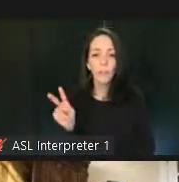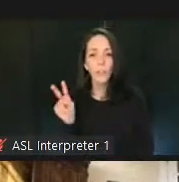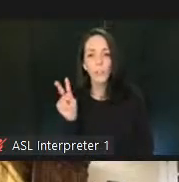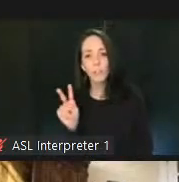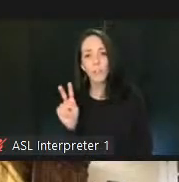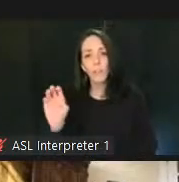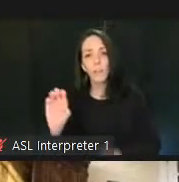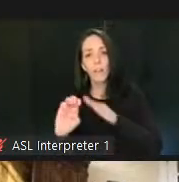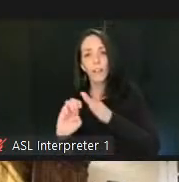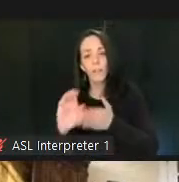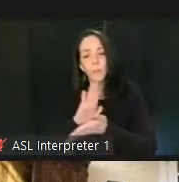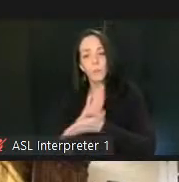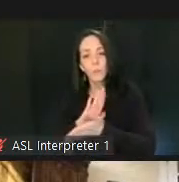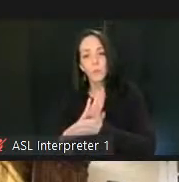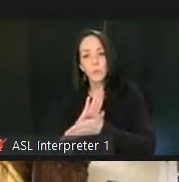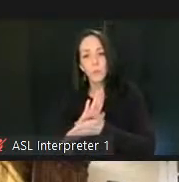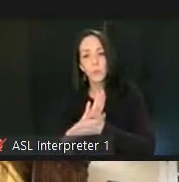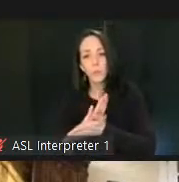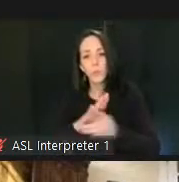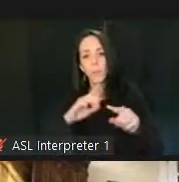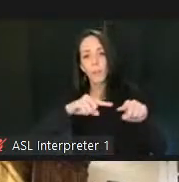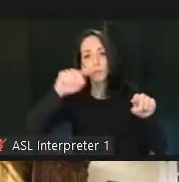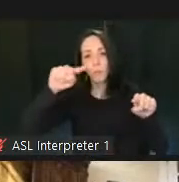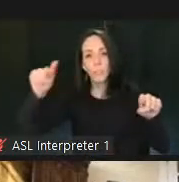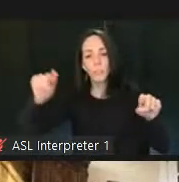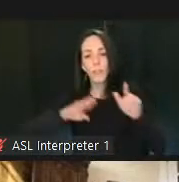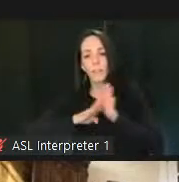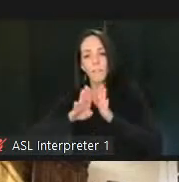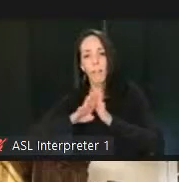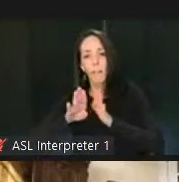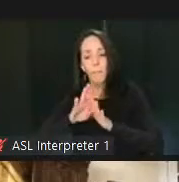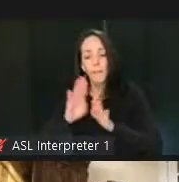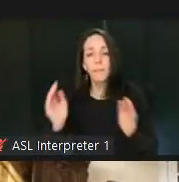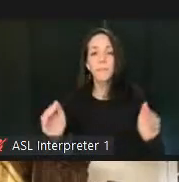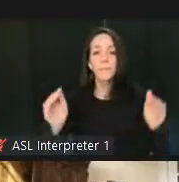development. Next slide, please.